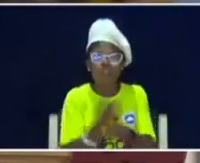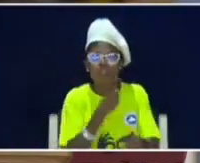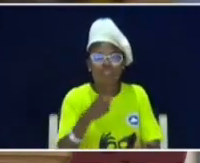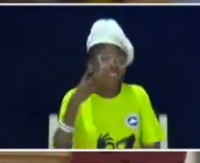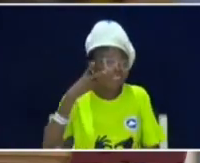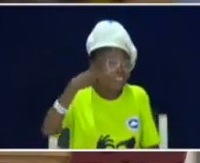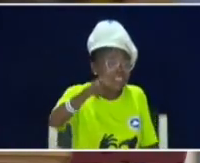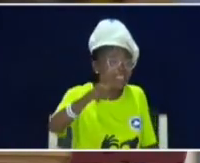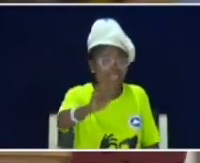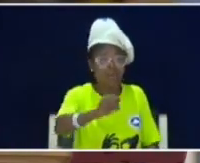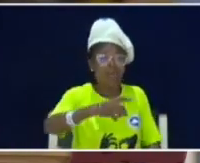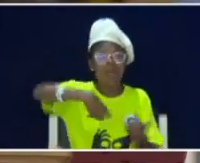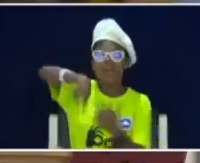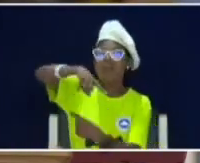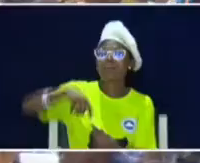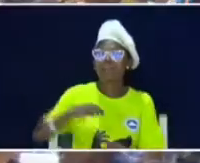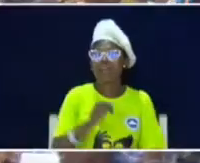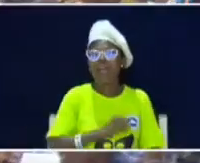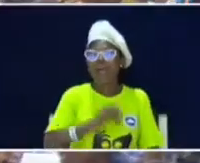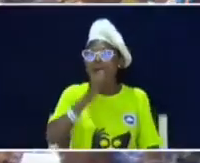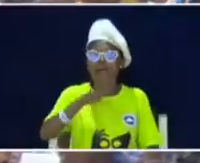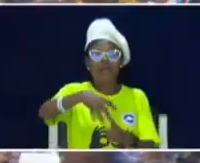to yourself, I am unique.